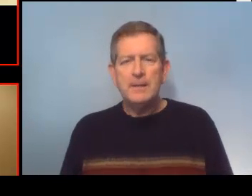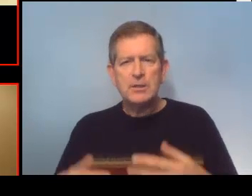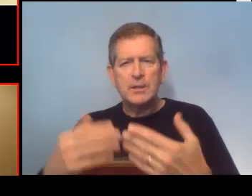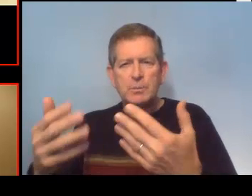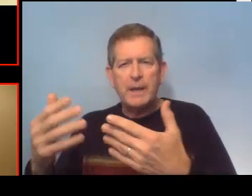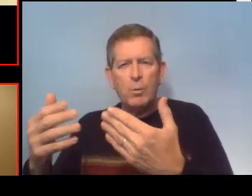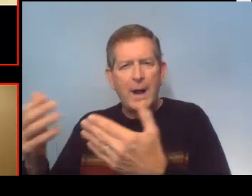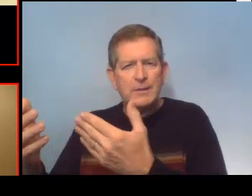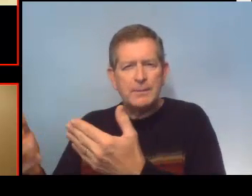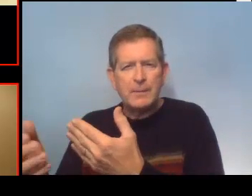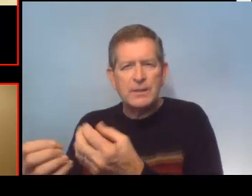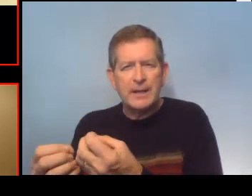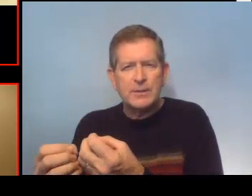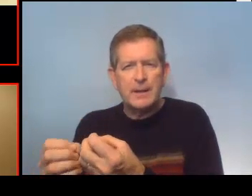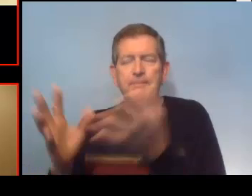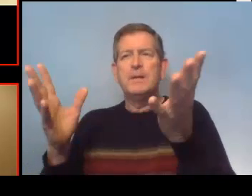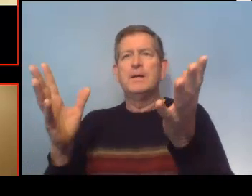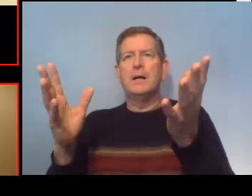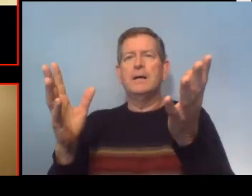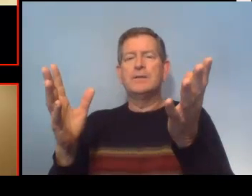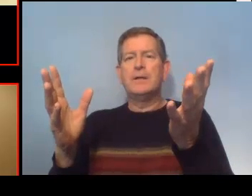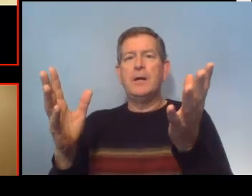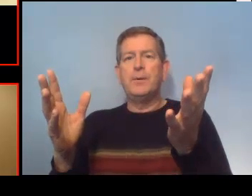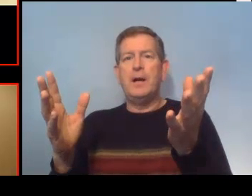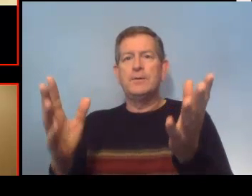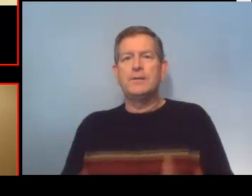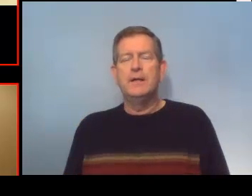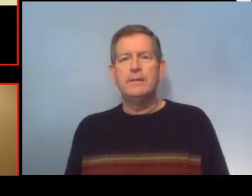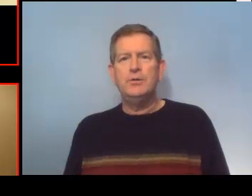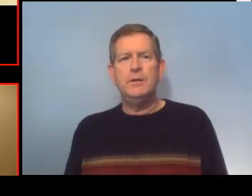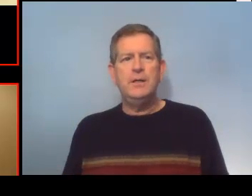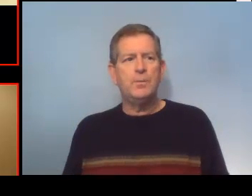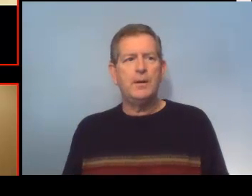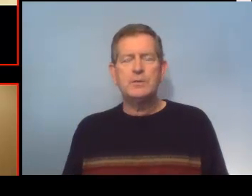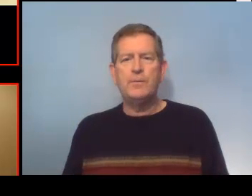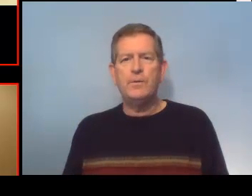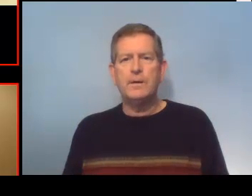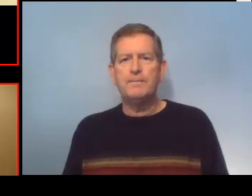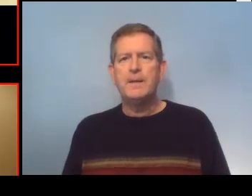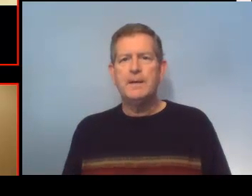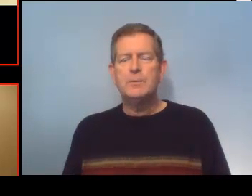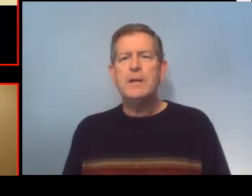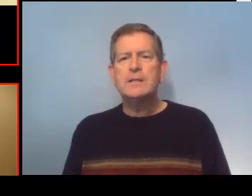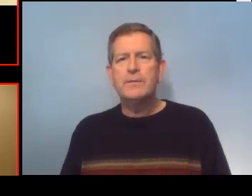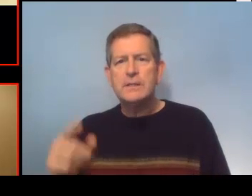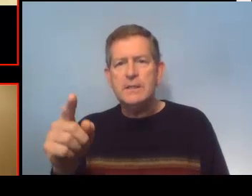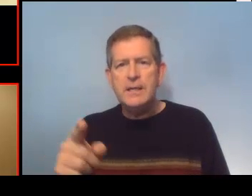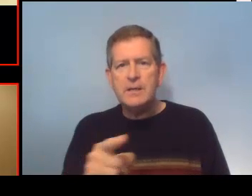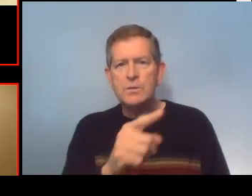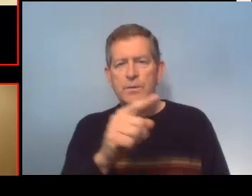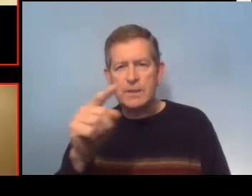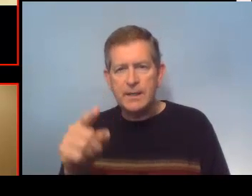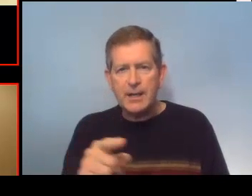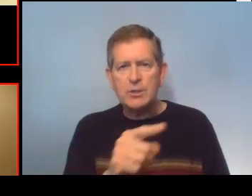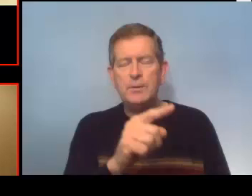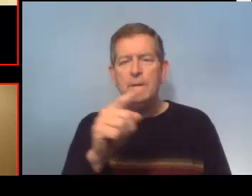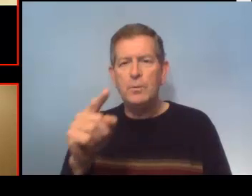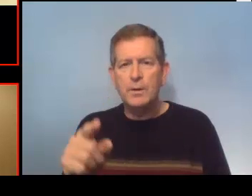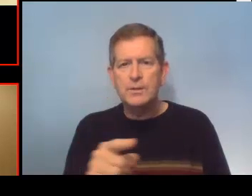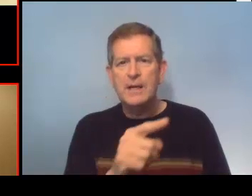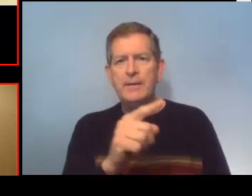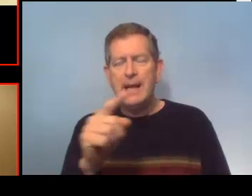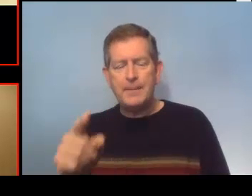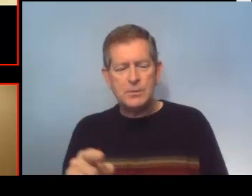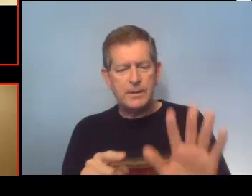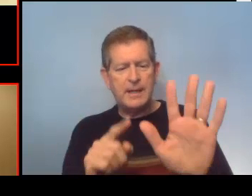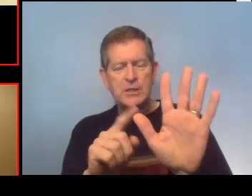but just to explain why sometimes letters suddenly are pronounced that you didn't hear pronounced before. It's because of this liaison, this connection between